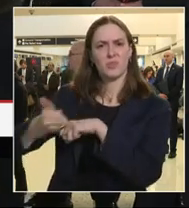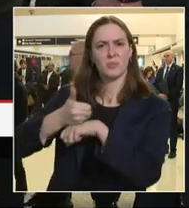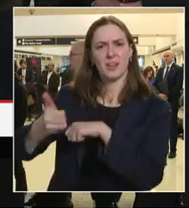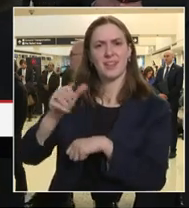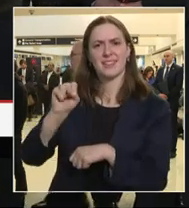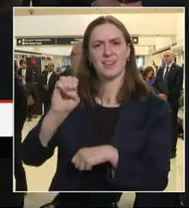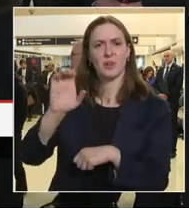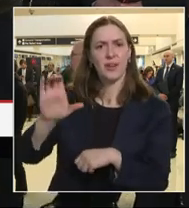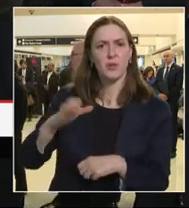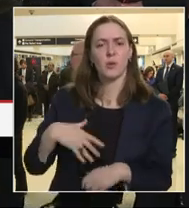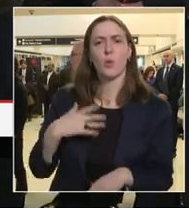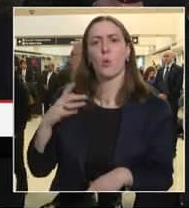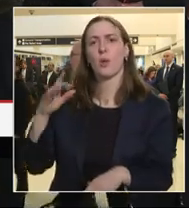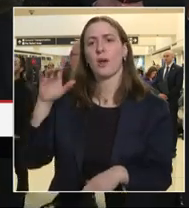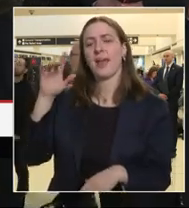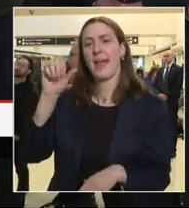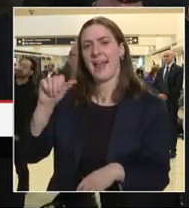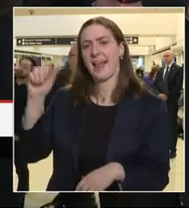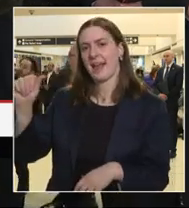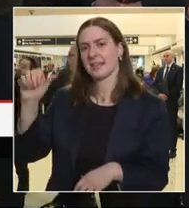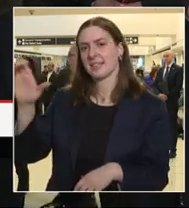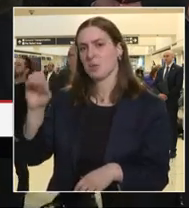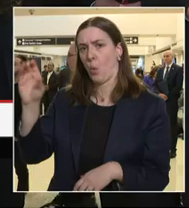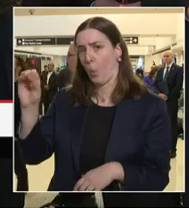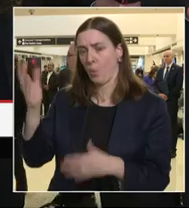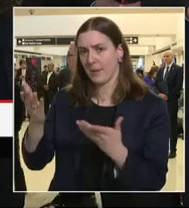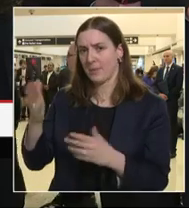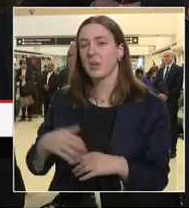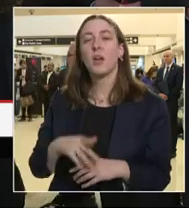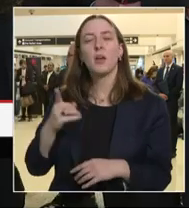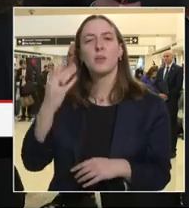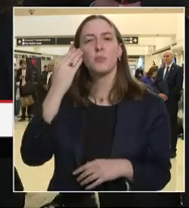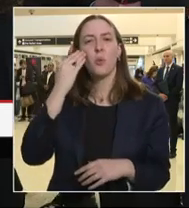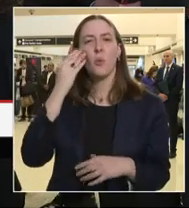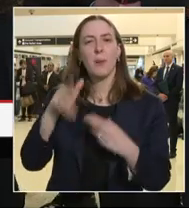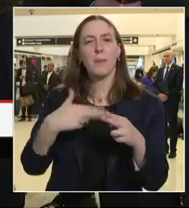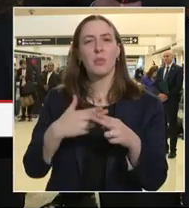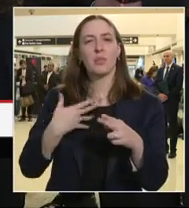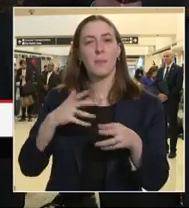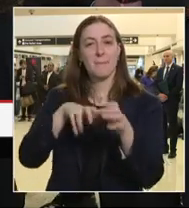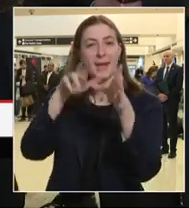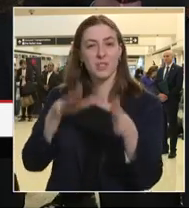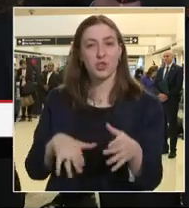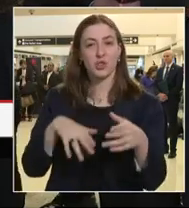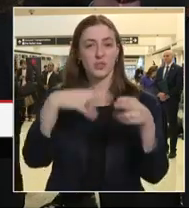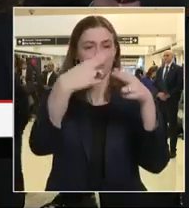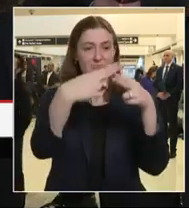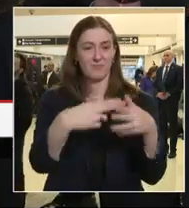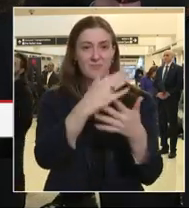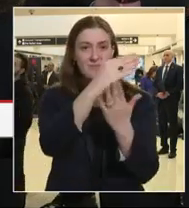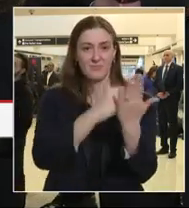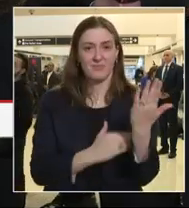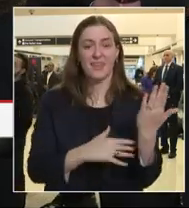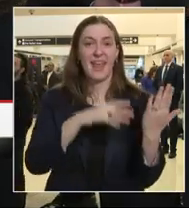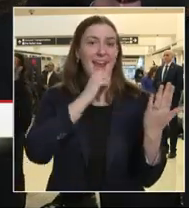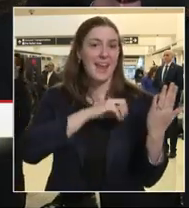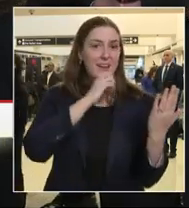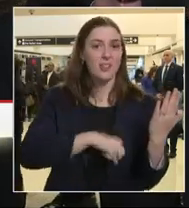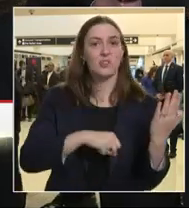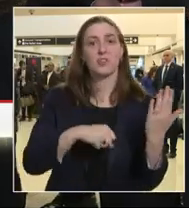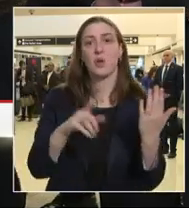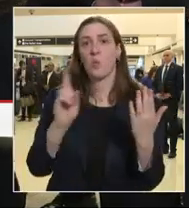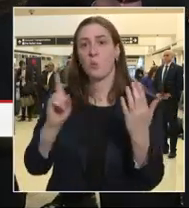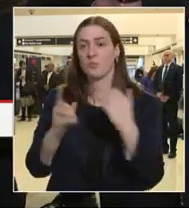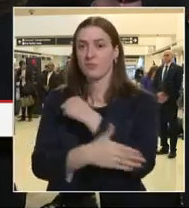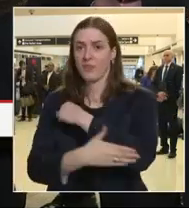Eisen, if we know anything about these victims, age ranges, nationalities, anything of that nature. So the next phase of